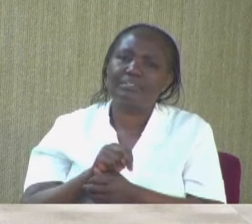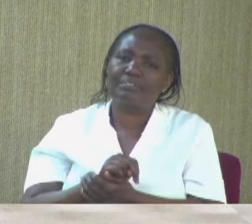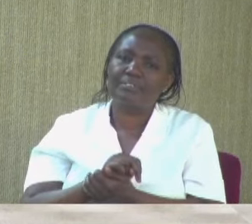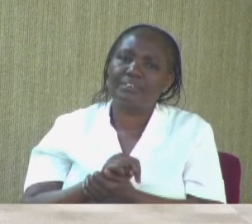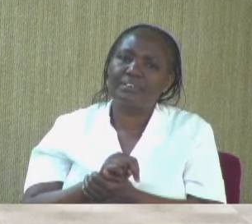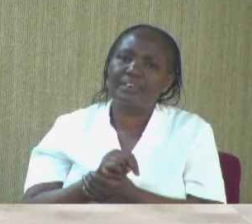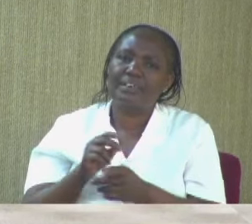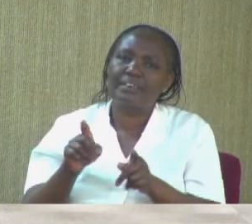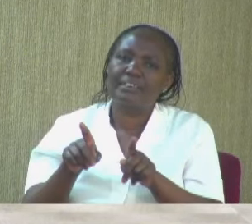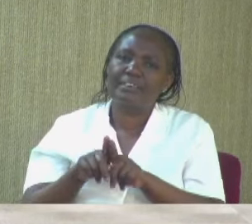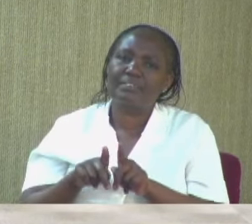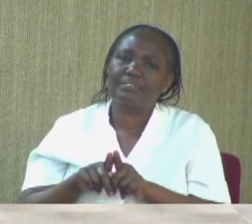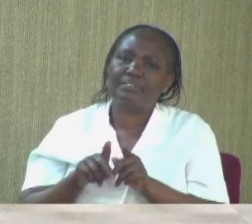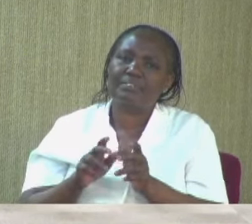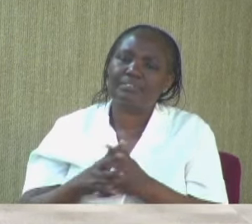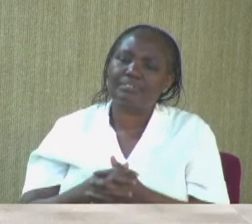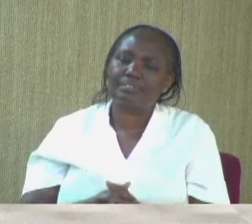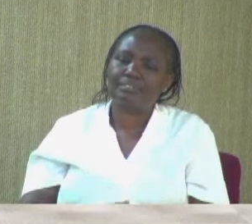Are you with me?